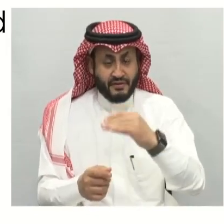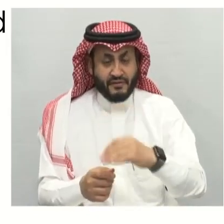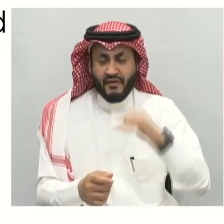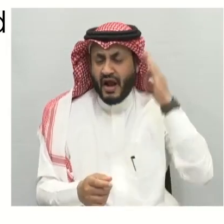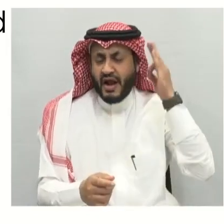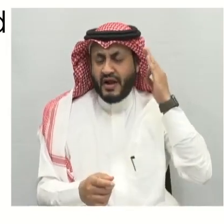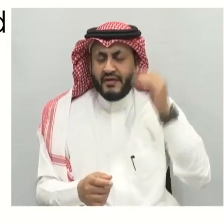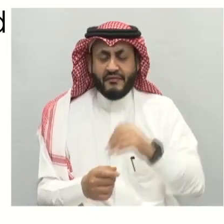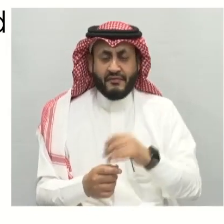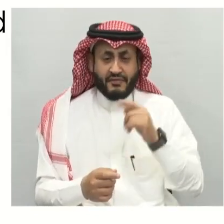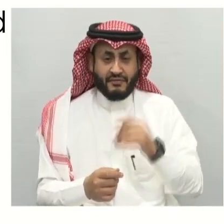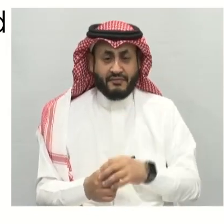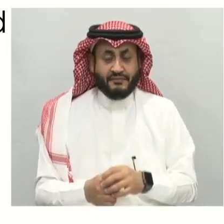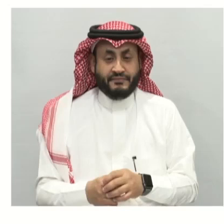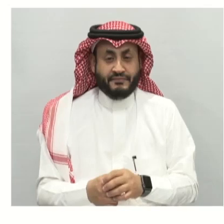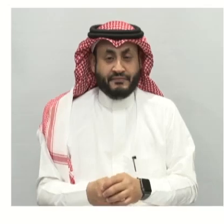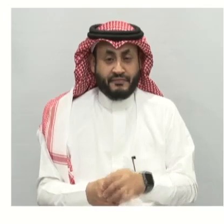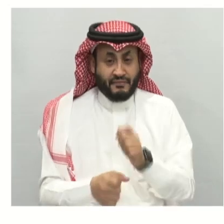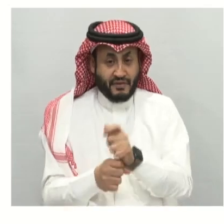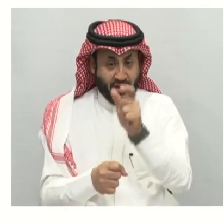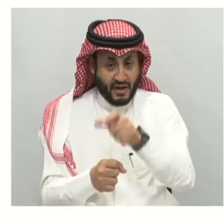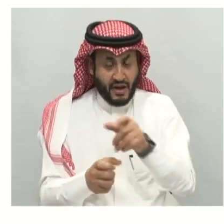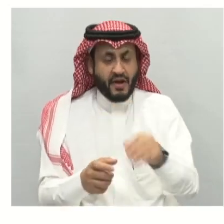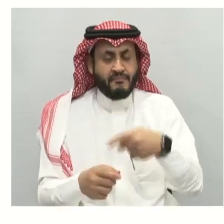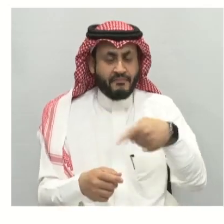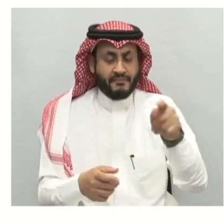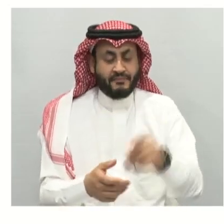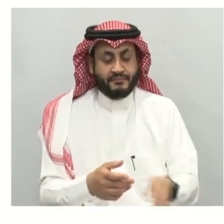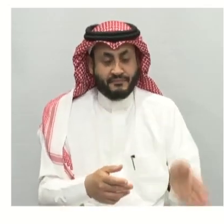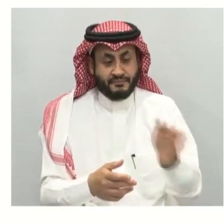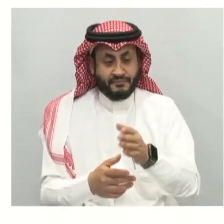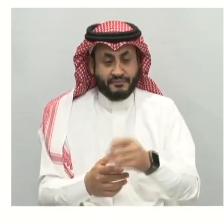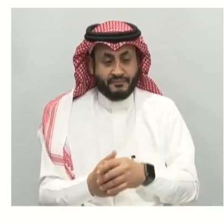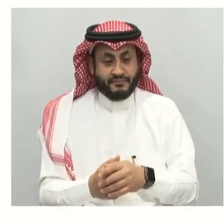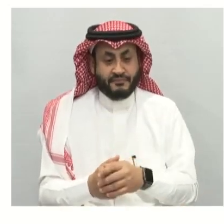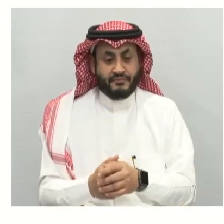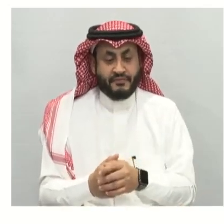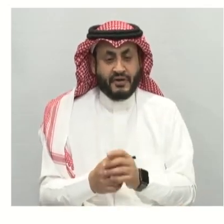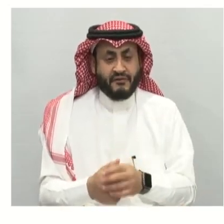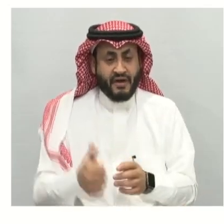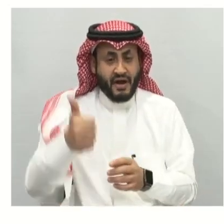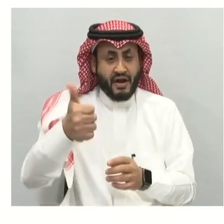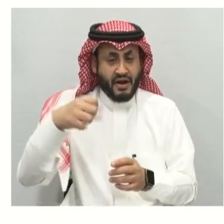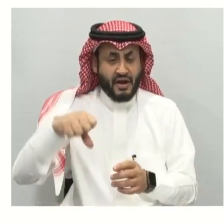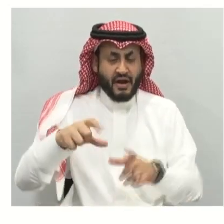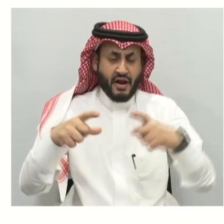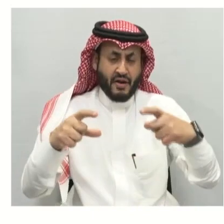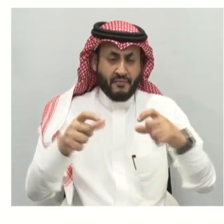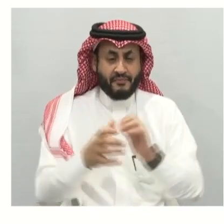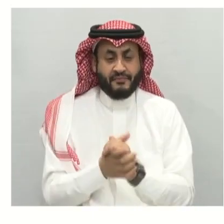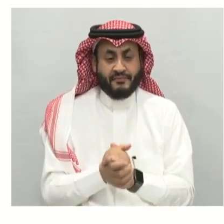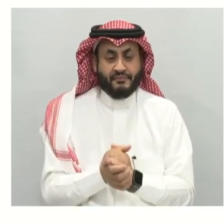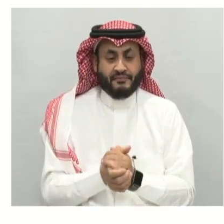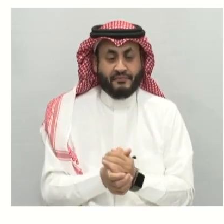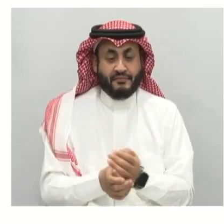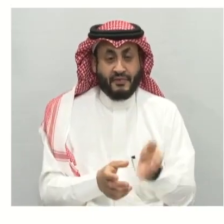will use subjective pronouns correctly. We will say likes and dislikes in context. We will